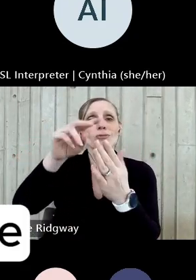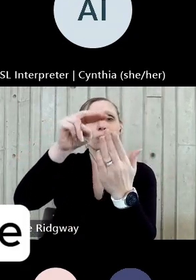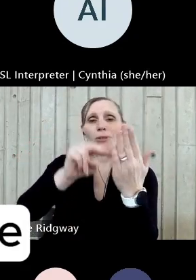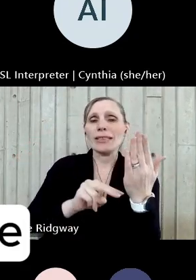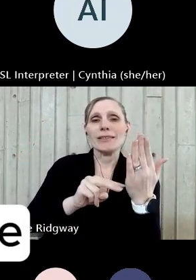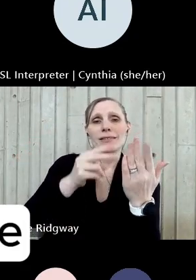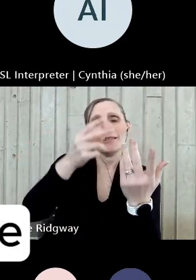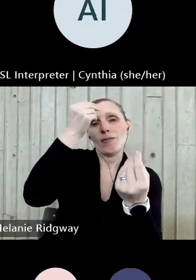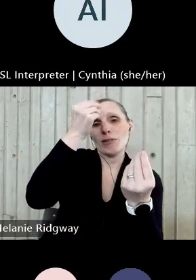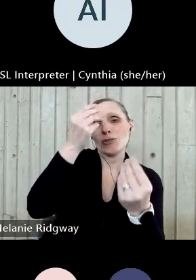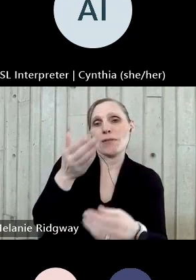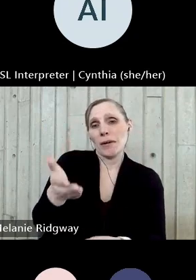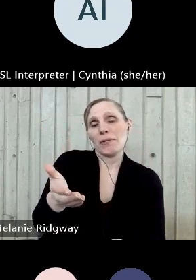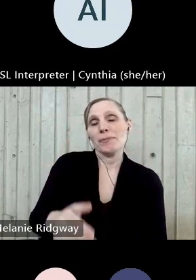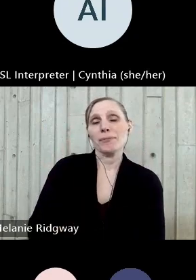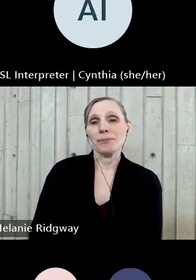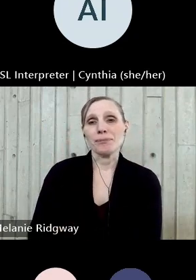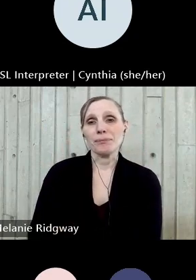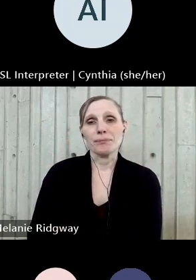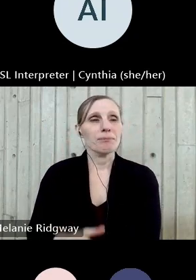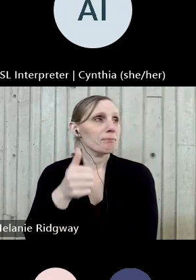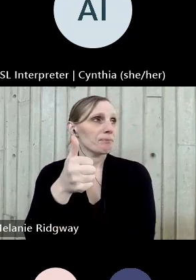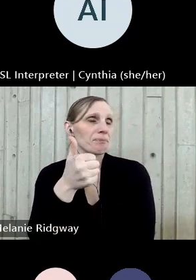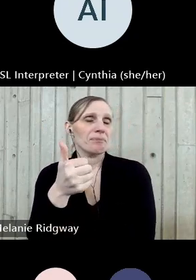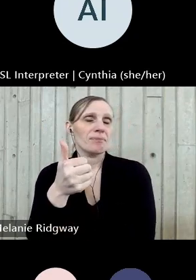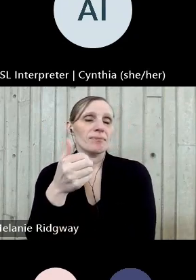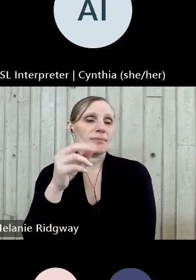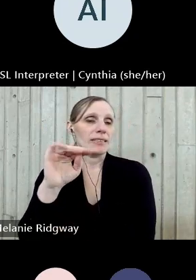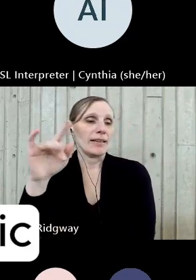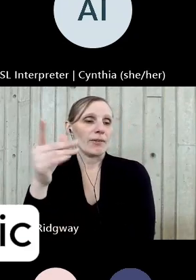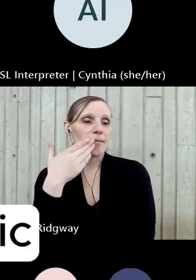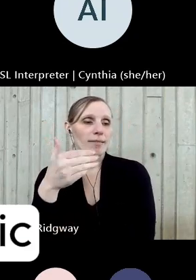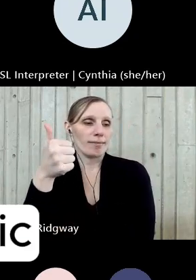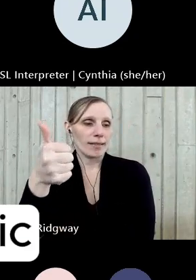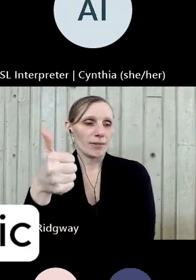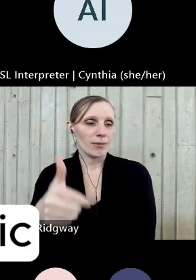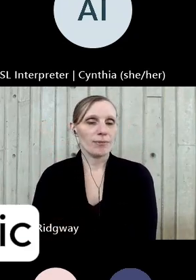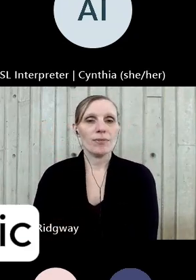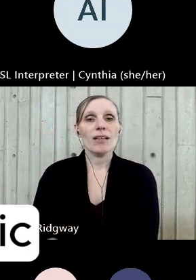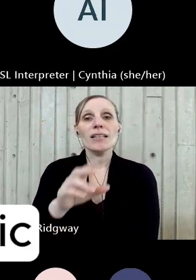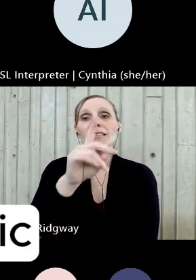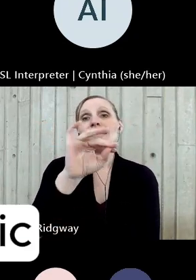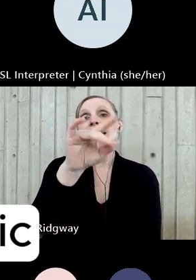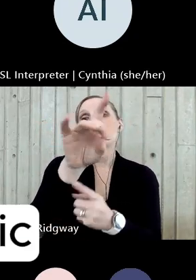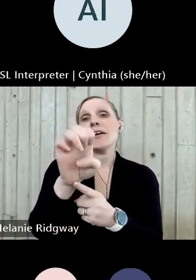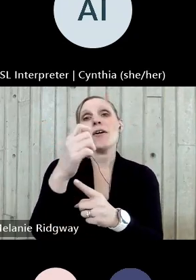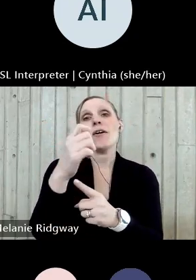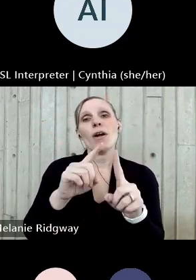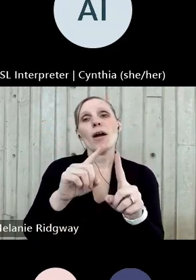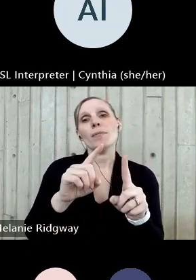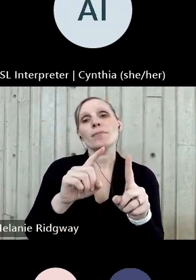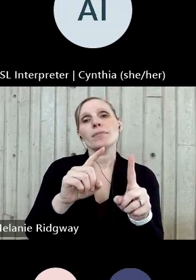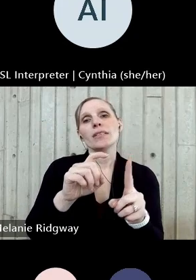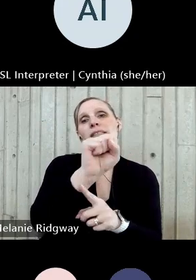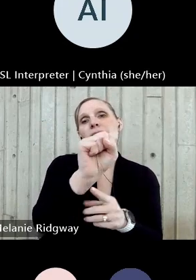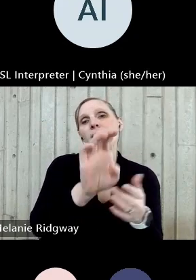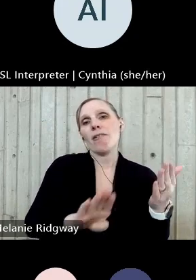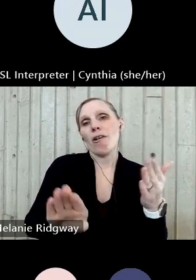material that we have there. Awesome. Great. Thanks, Danielle. And that's Danielle from Seneca Polytechnic. Thanks so much